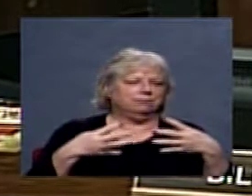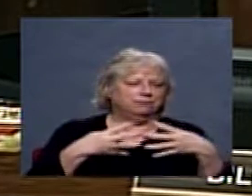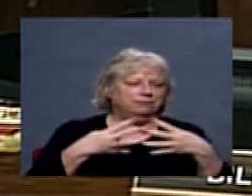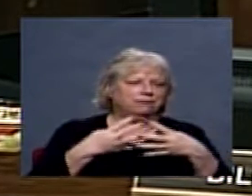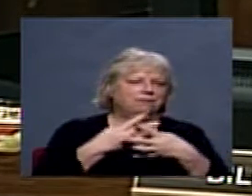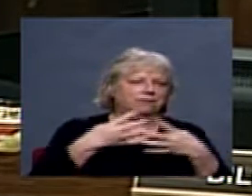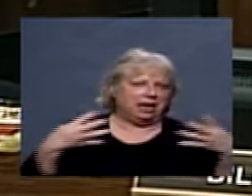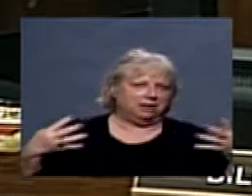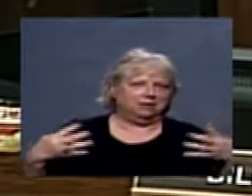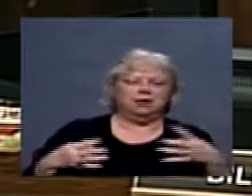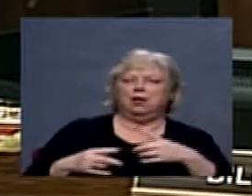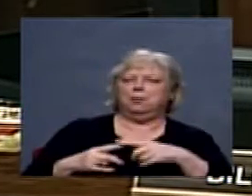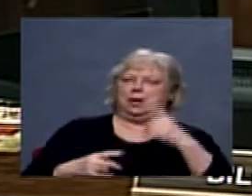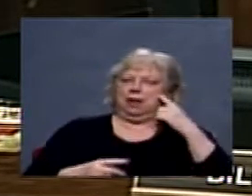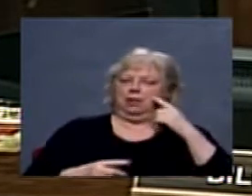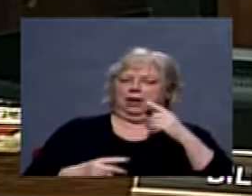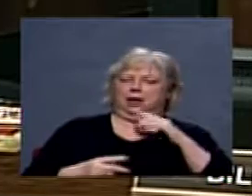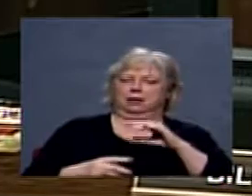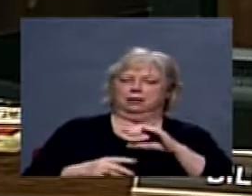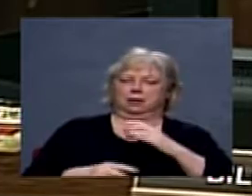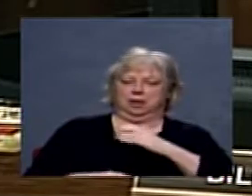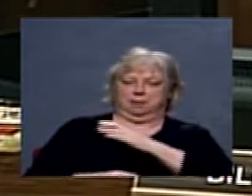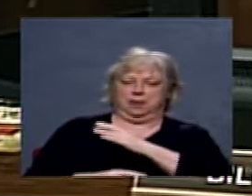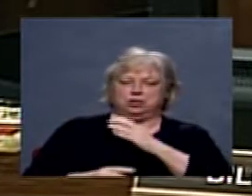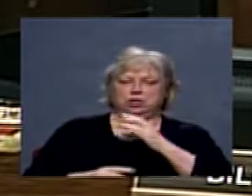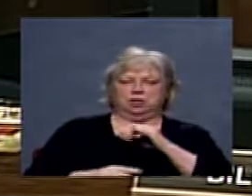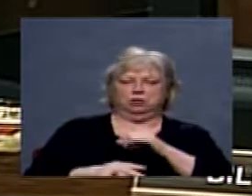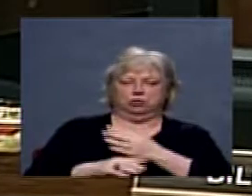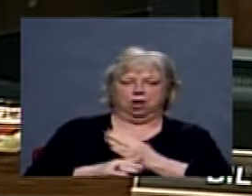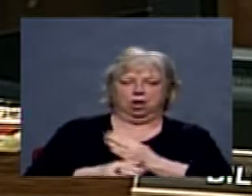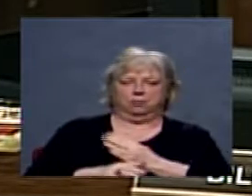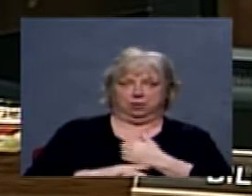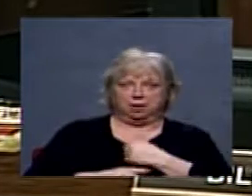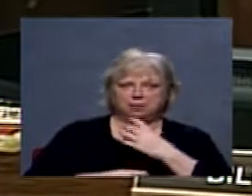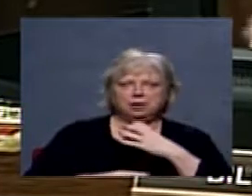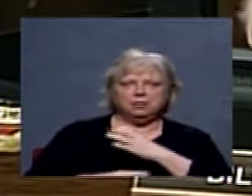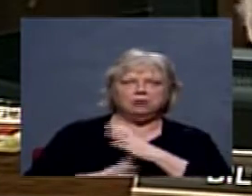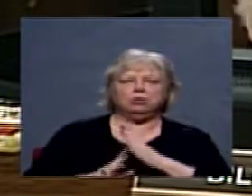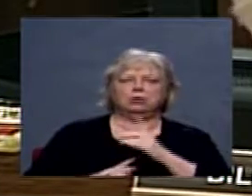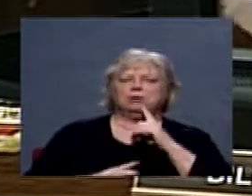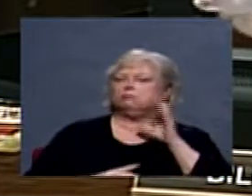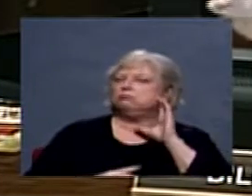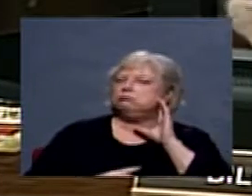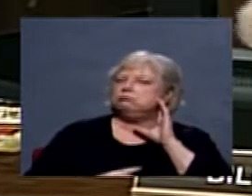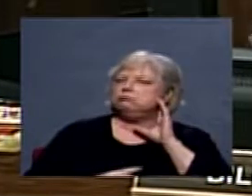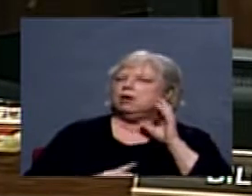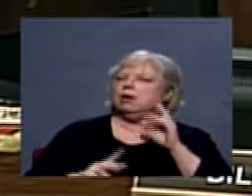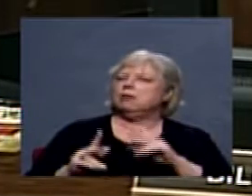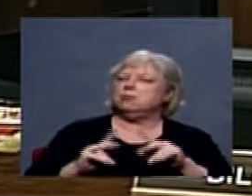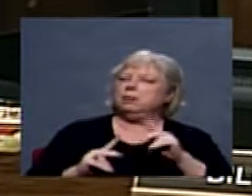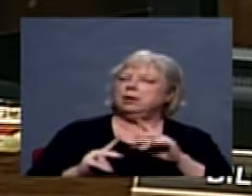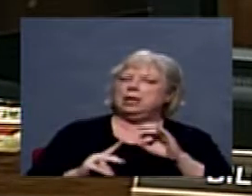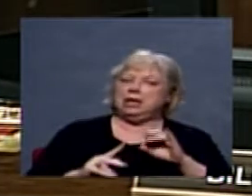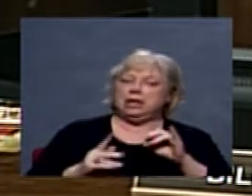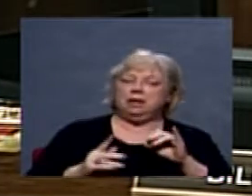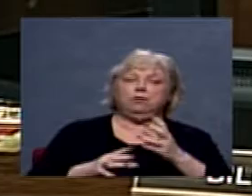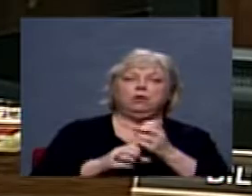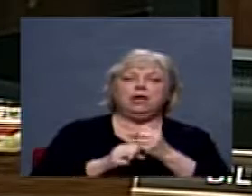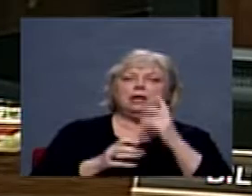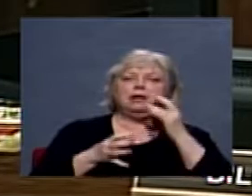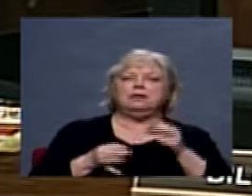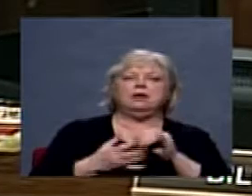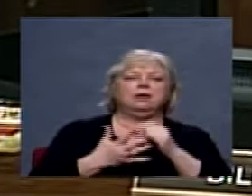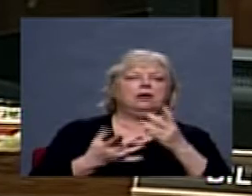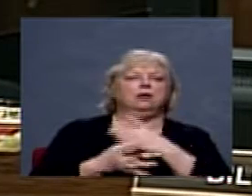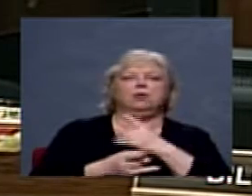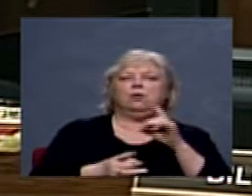I think the job of a commission member, which I am, is to listen to the people, and if you get a decision you don't like, you take